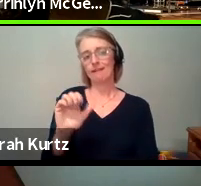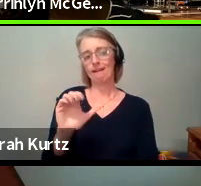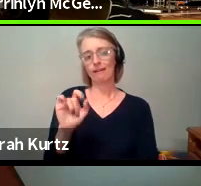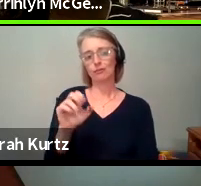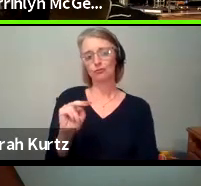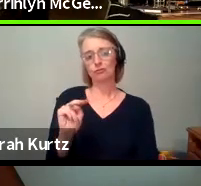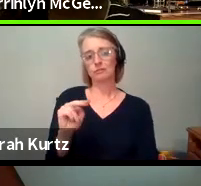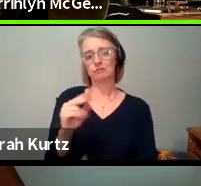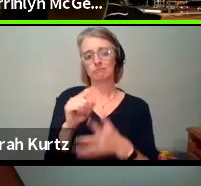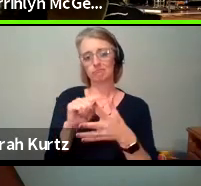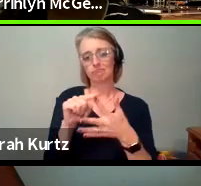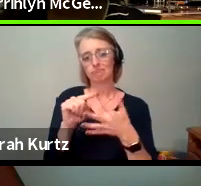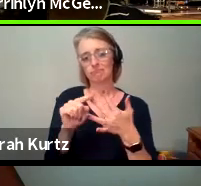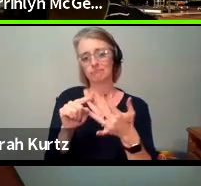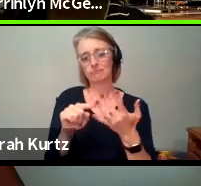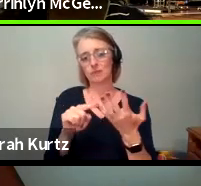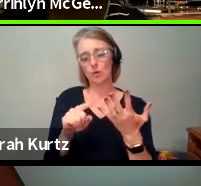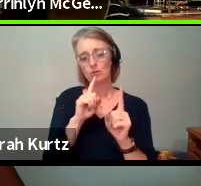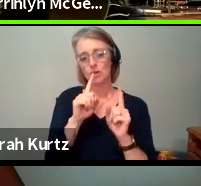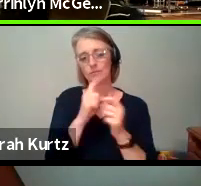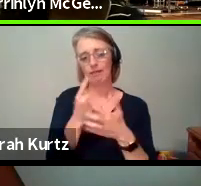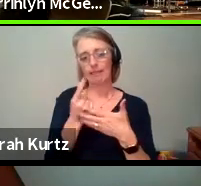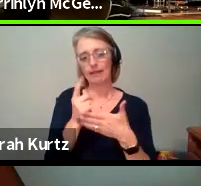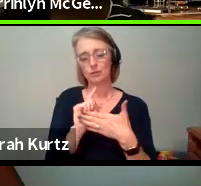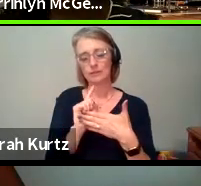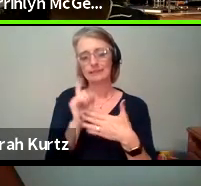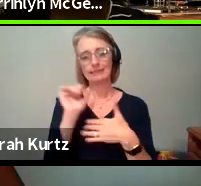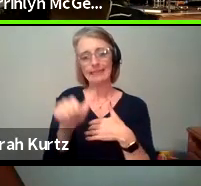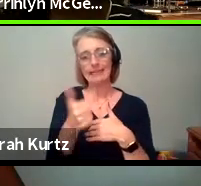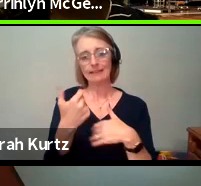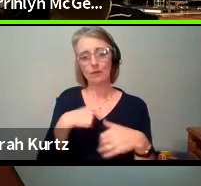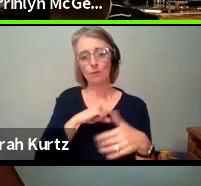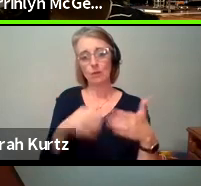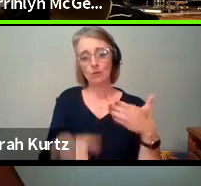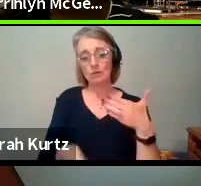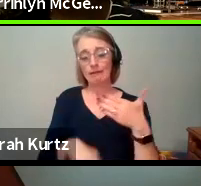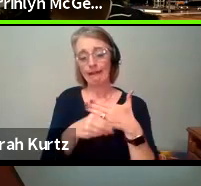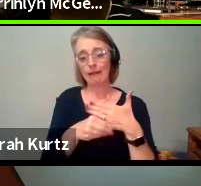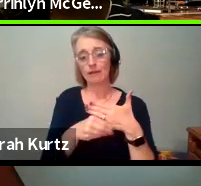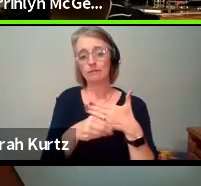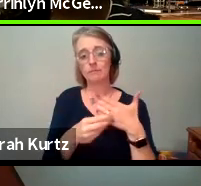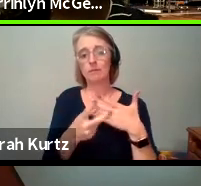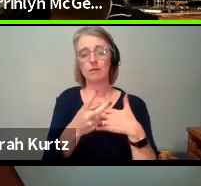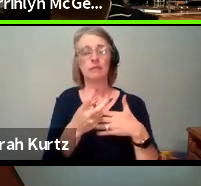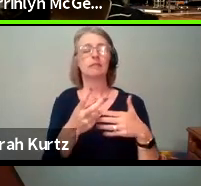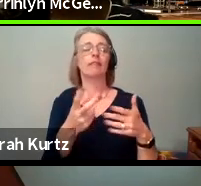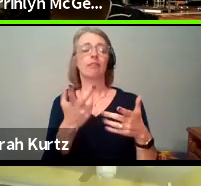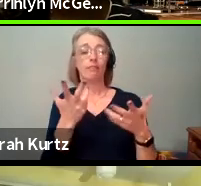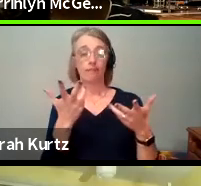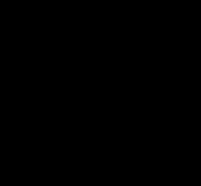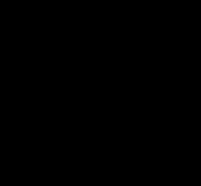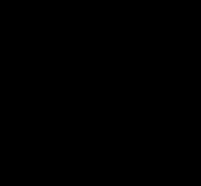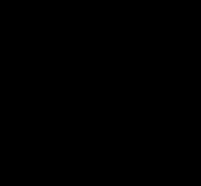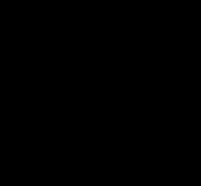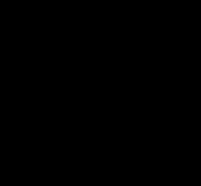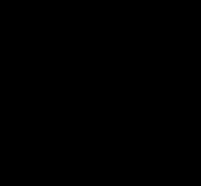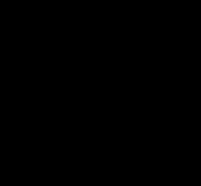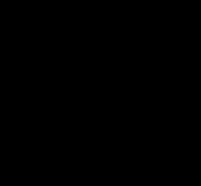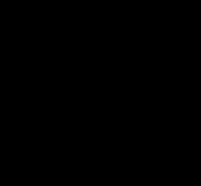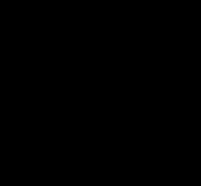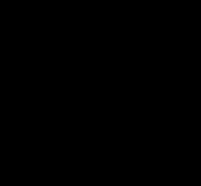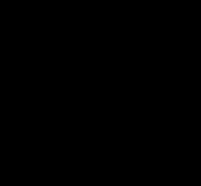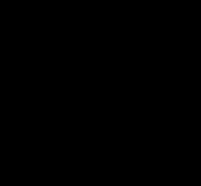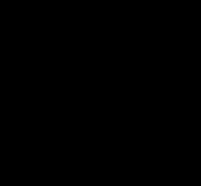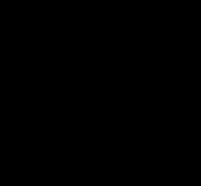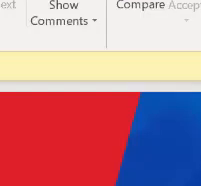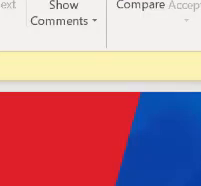there anything else are there other items that we want to add? And then we'll be able to shift to the interpersonal level to talk about some of the